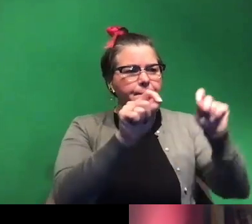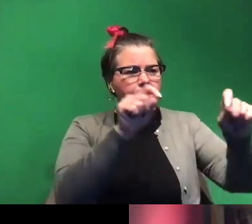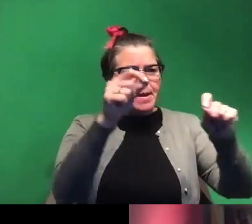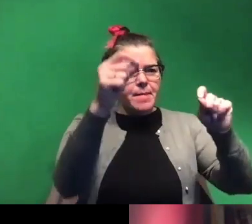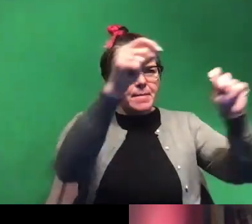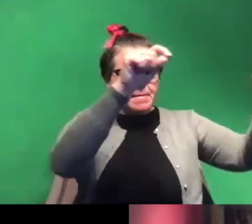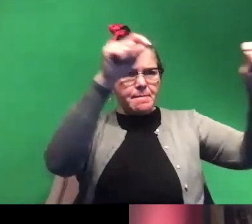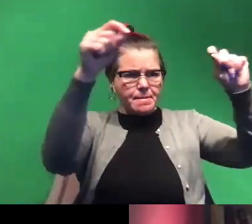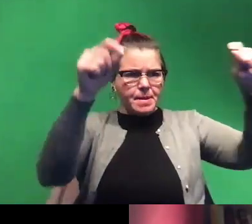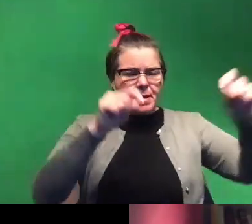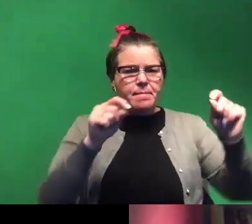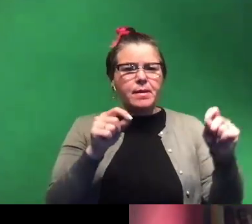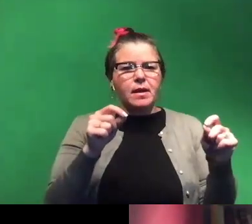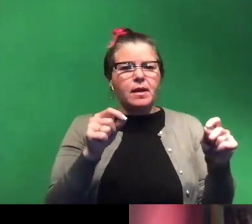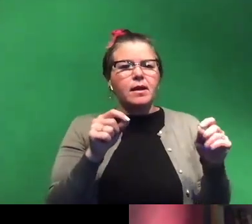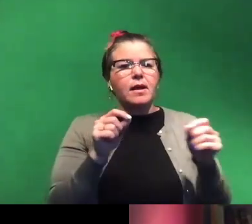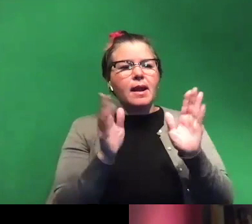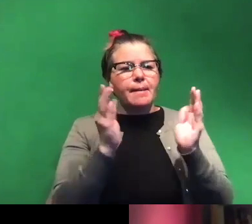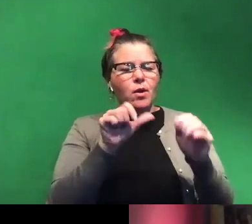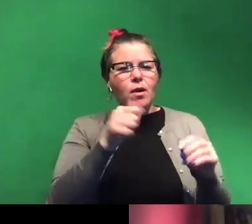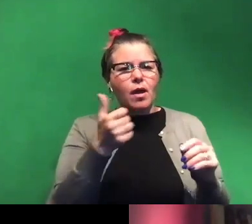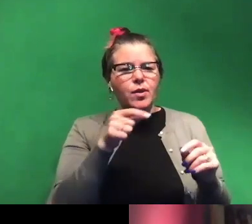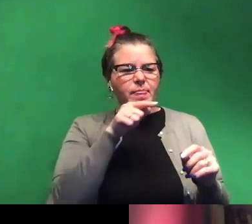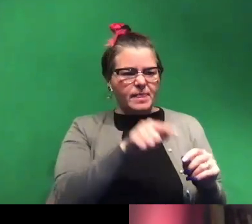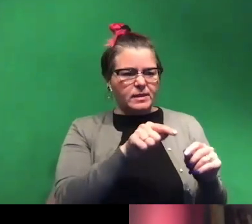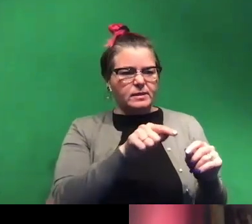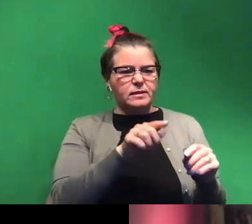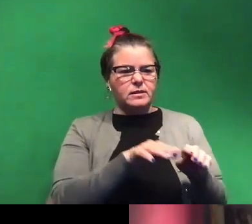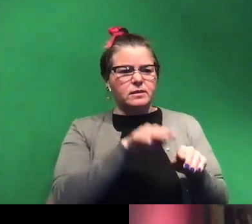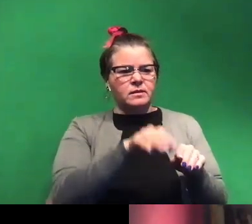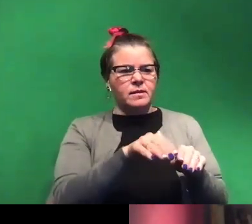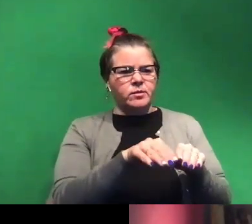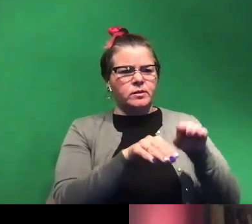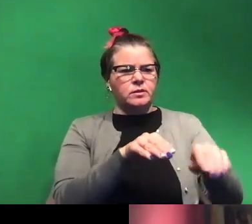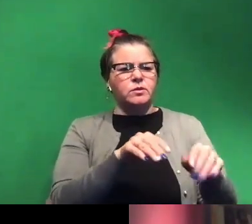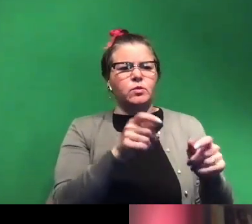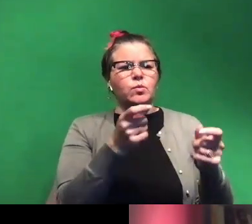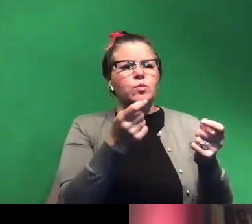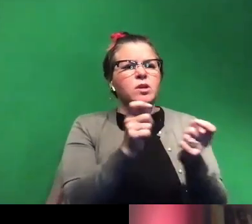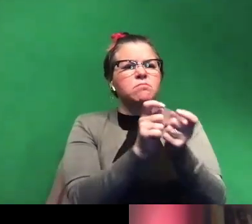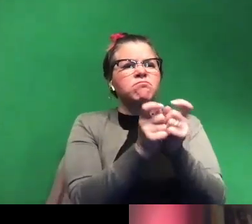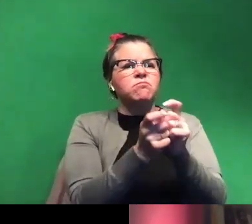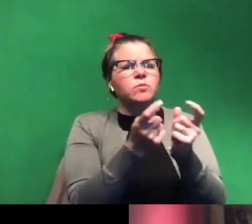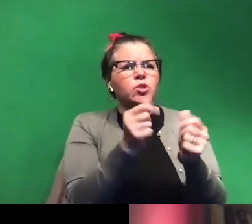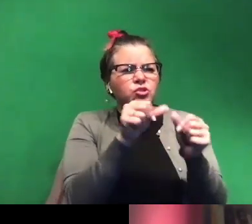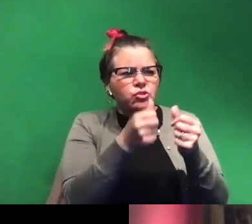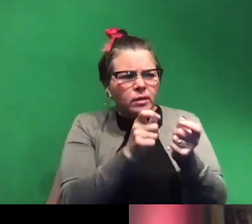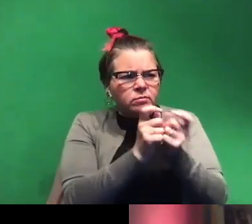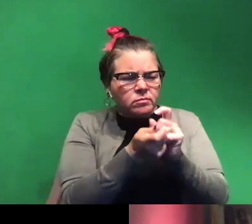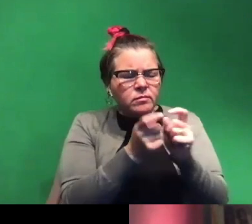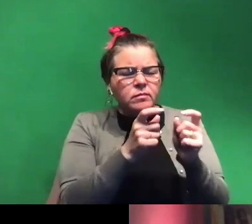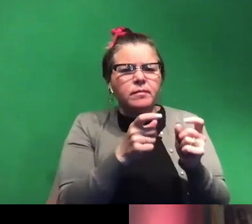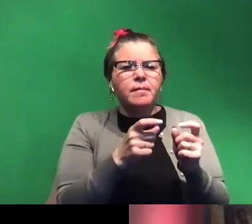around it, and to other ones, see, okay, to get from this step to this step, what sort of axes do you change? What shapes do you change?